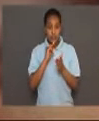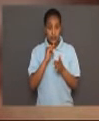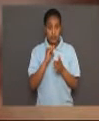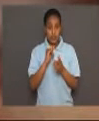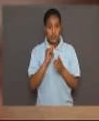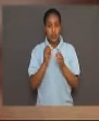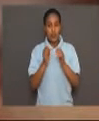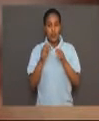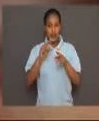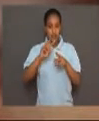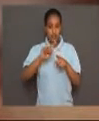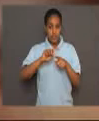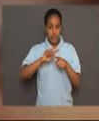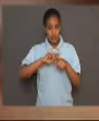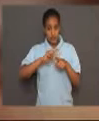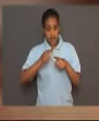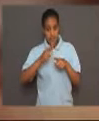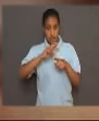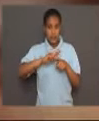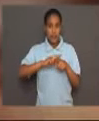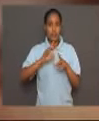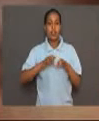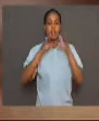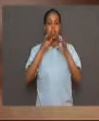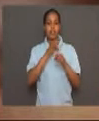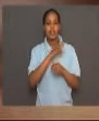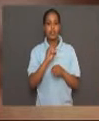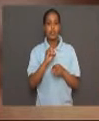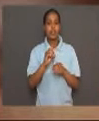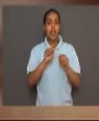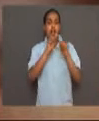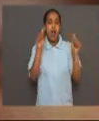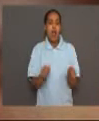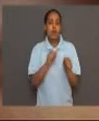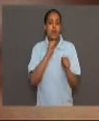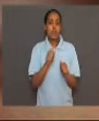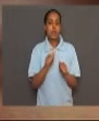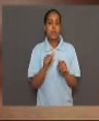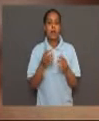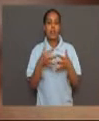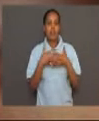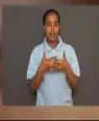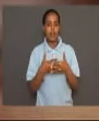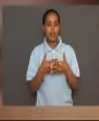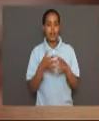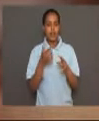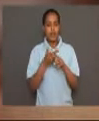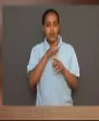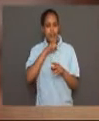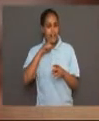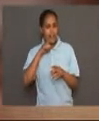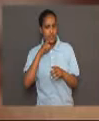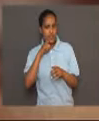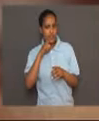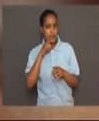the reversible transition in amorphous materials from a hard and